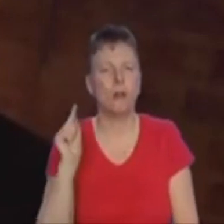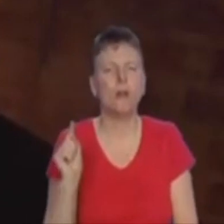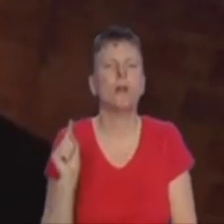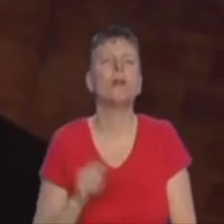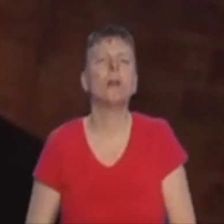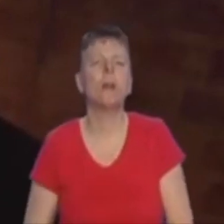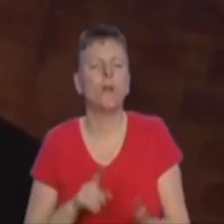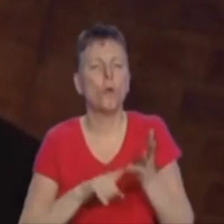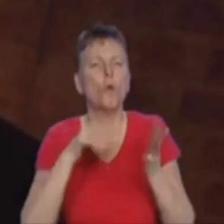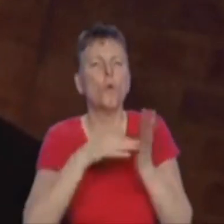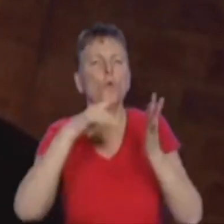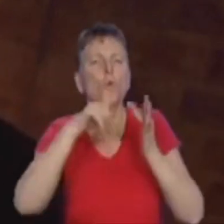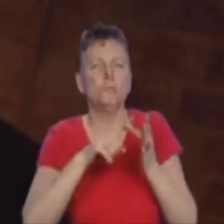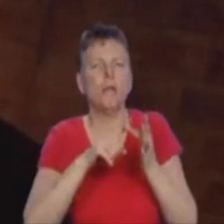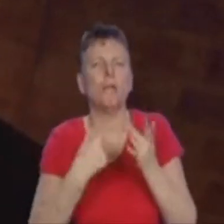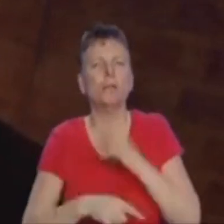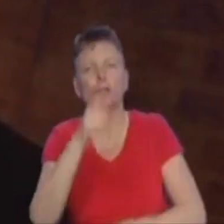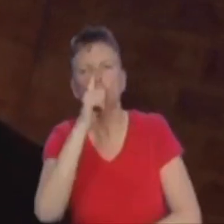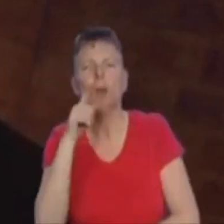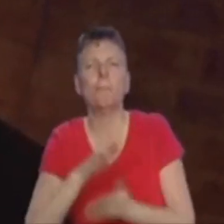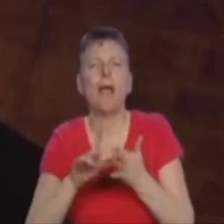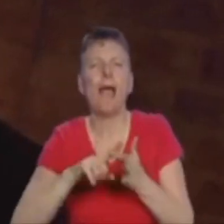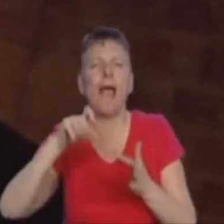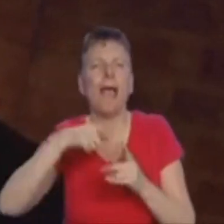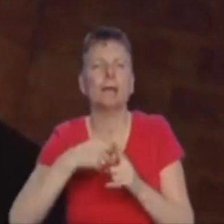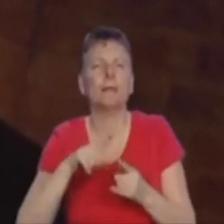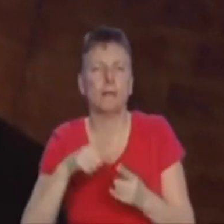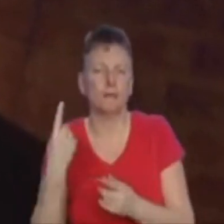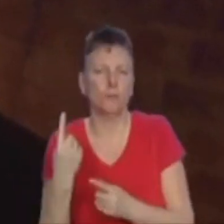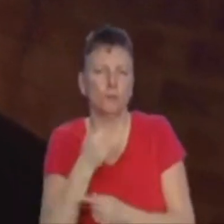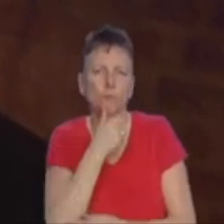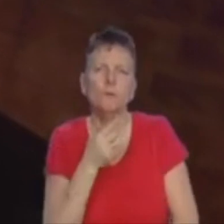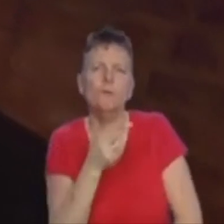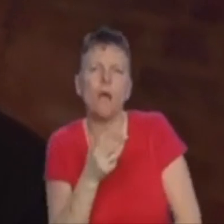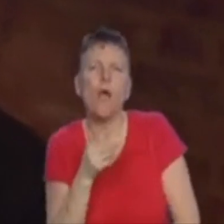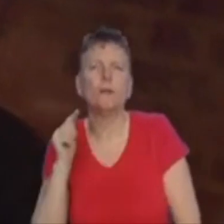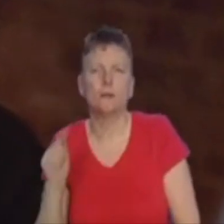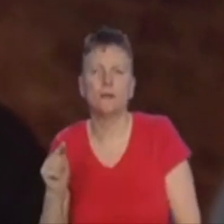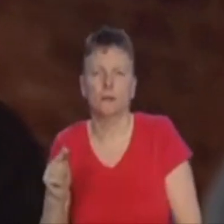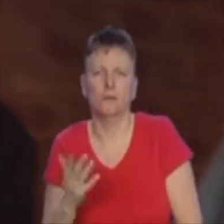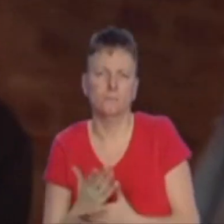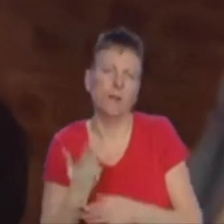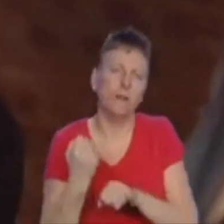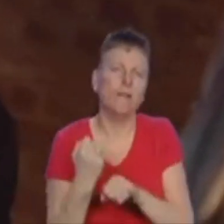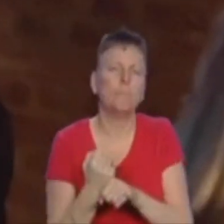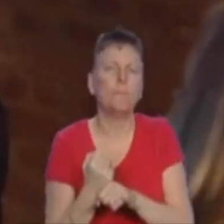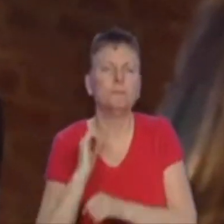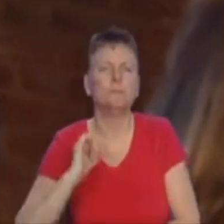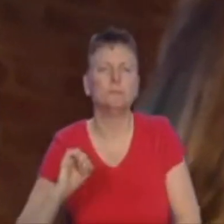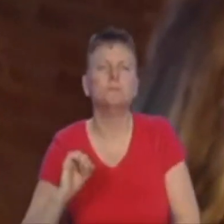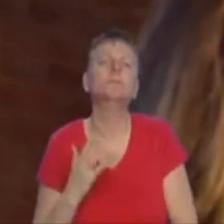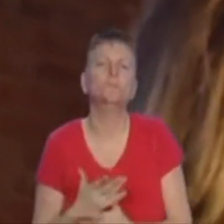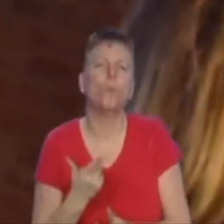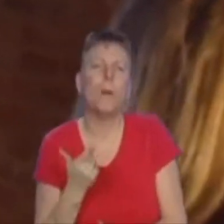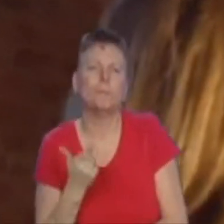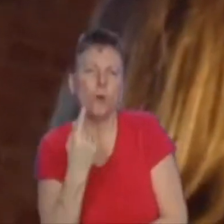virtually unheard of for British intelligence officers to carry weapons, let alone use them. But that didn't stop us sending Julian and Lorna off to Calais, where